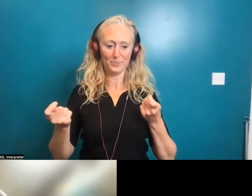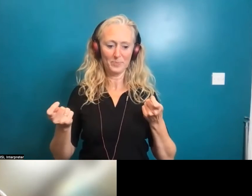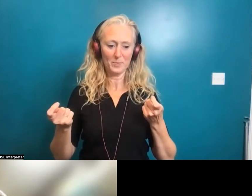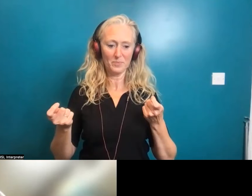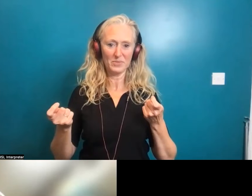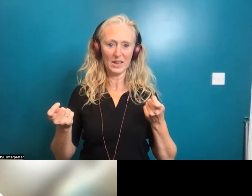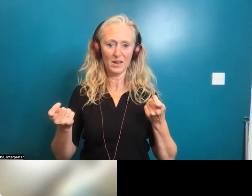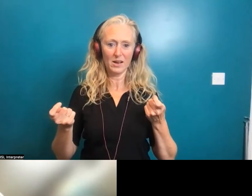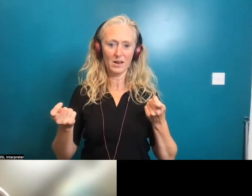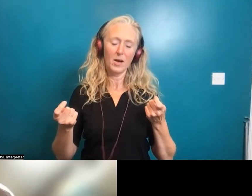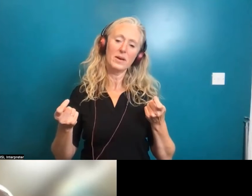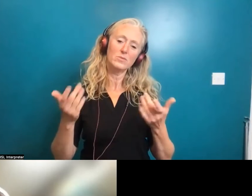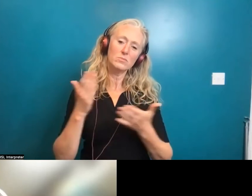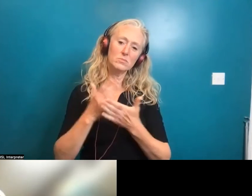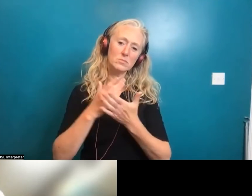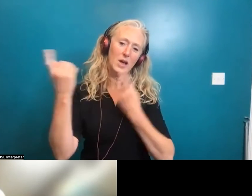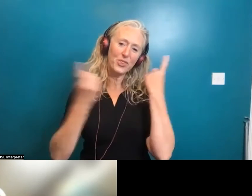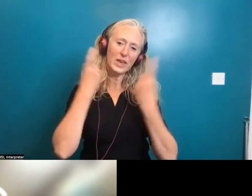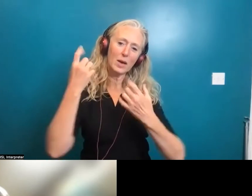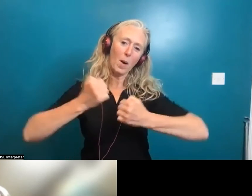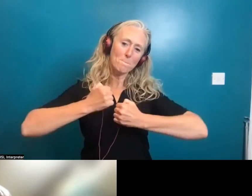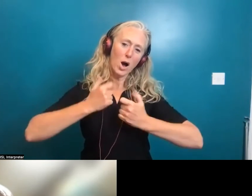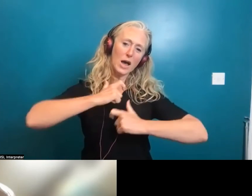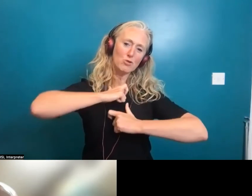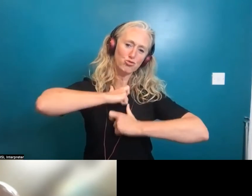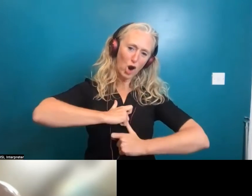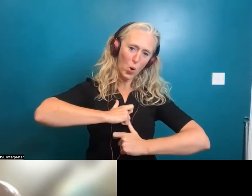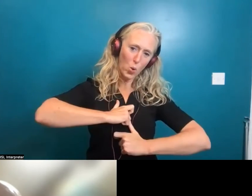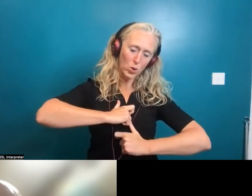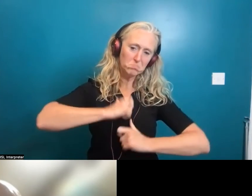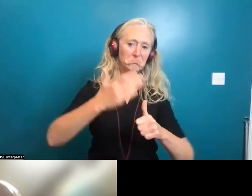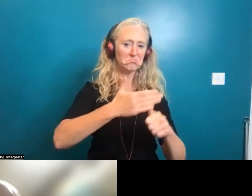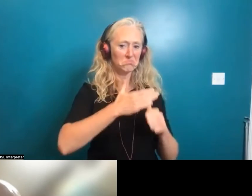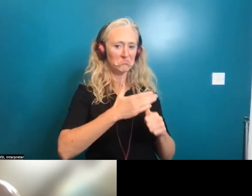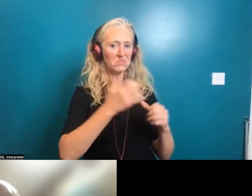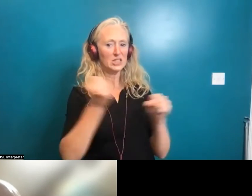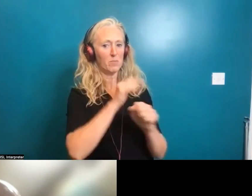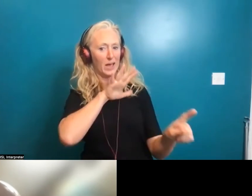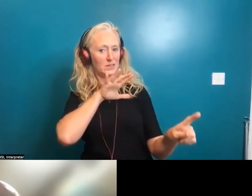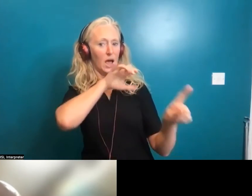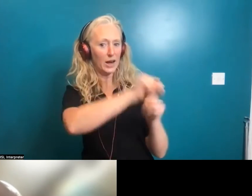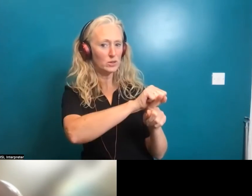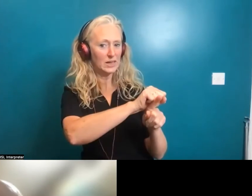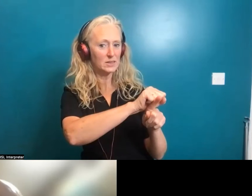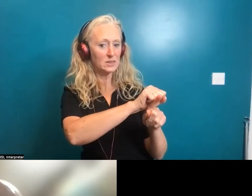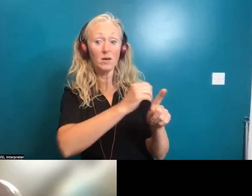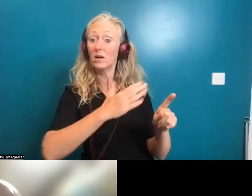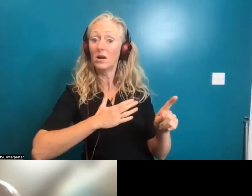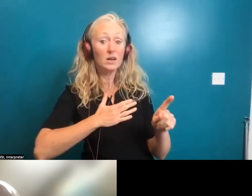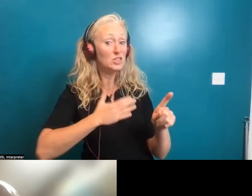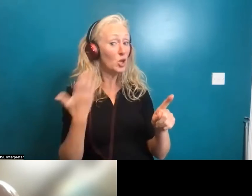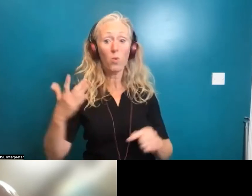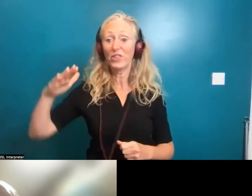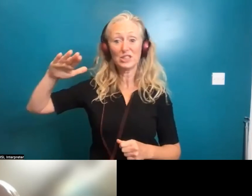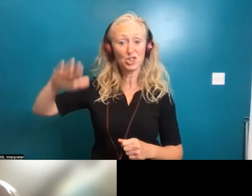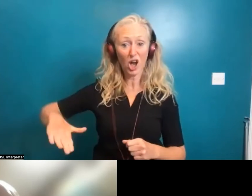I think I see my role not only as making a diagnosis, but also of making sure that no child falls behind, that children have